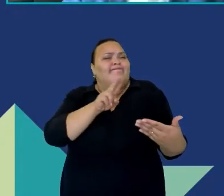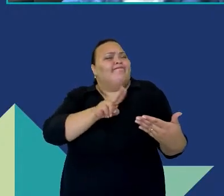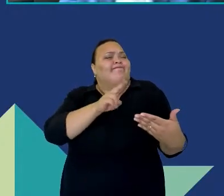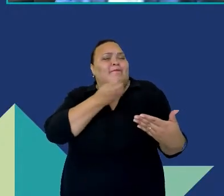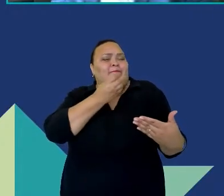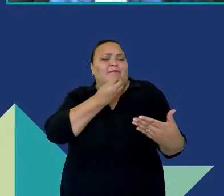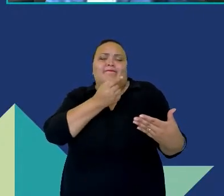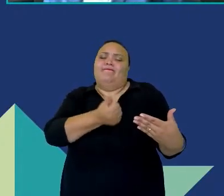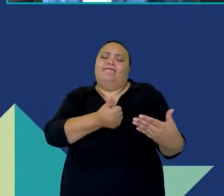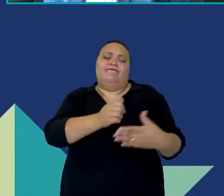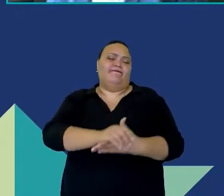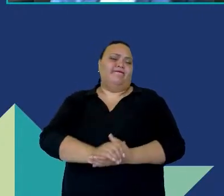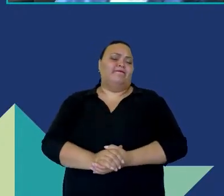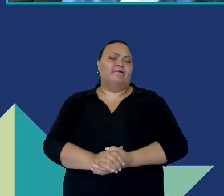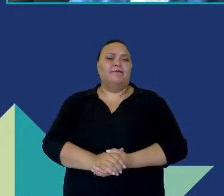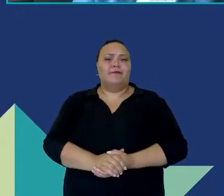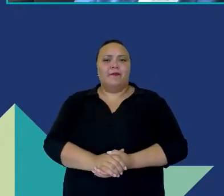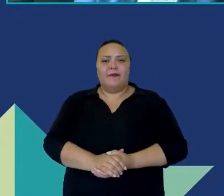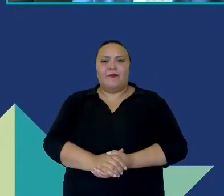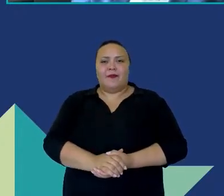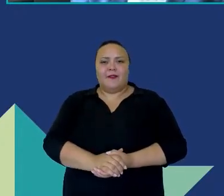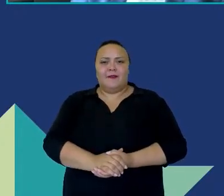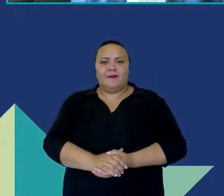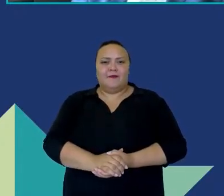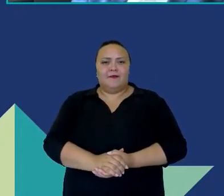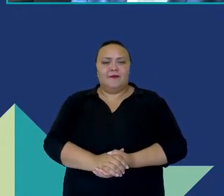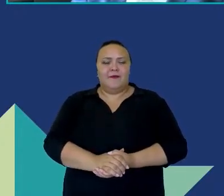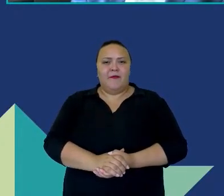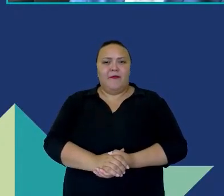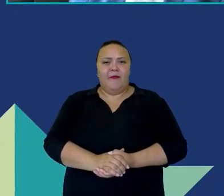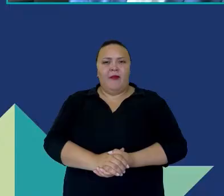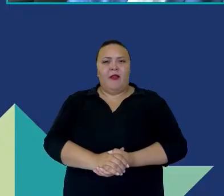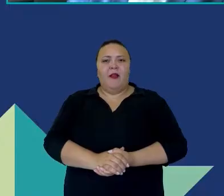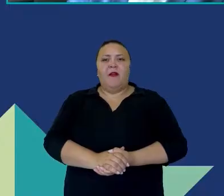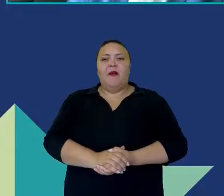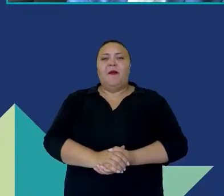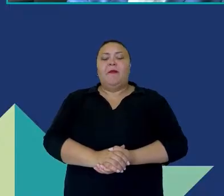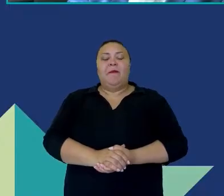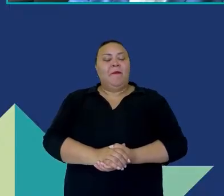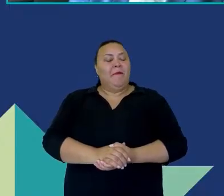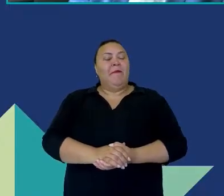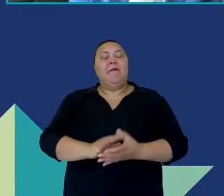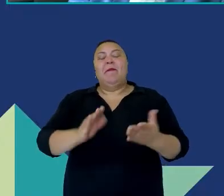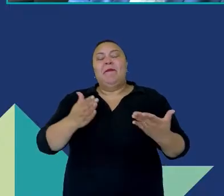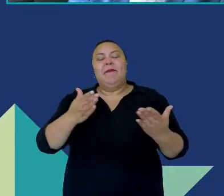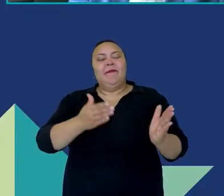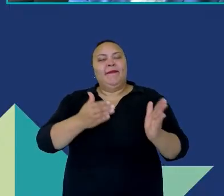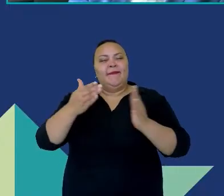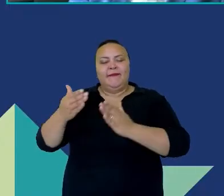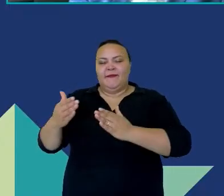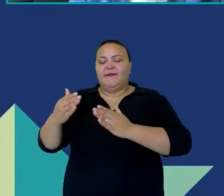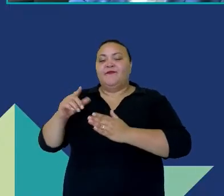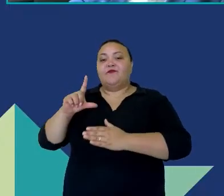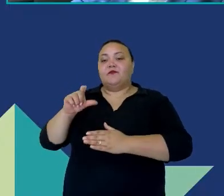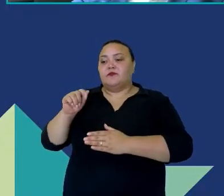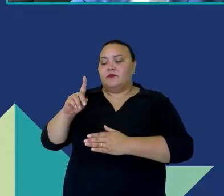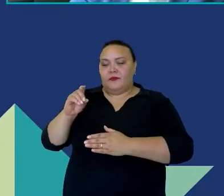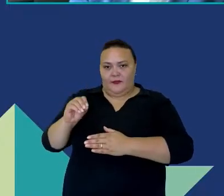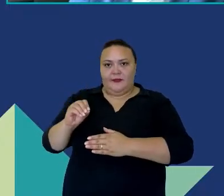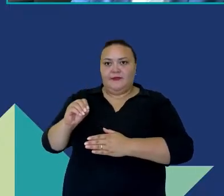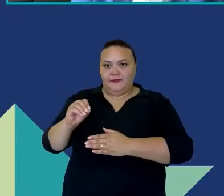The superintendent pool location, recon pond management. We know many times the pond goes in places where we don't want